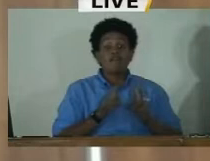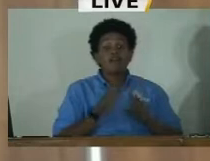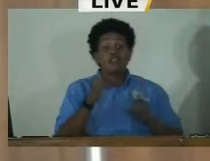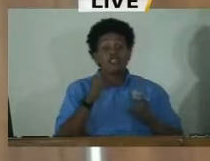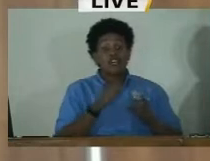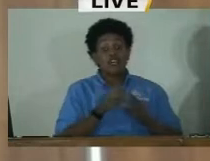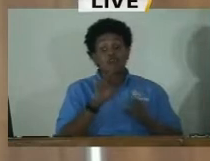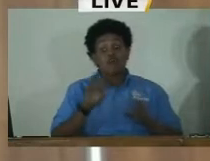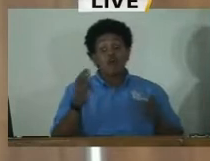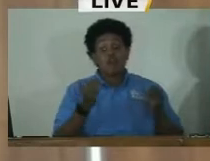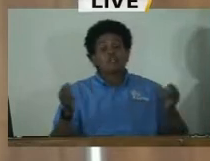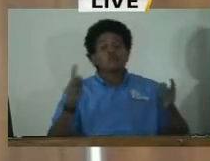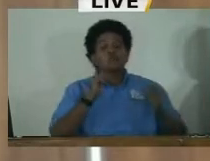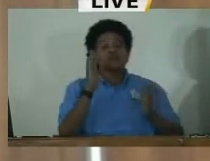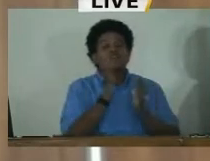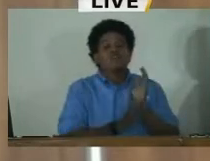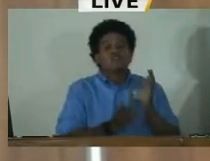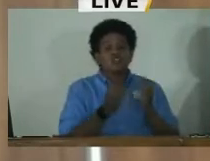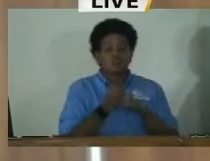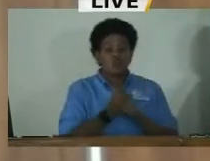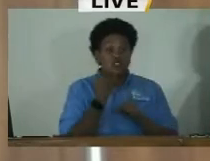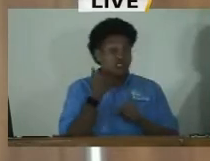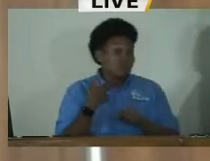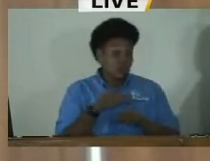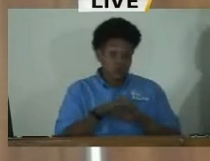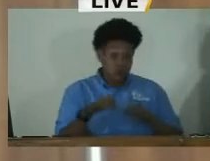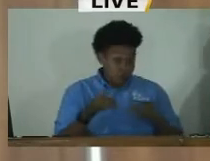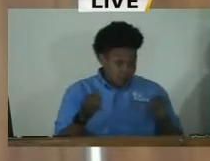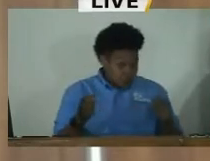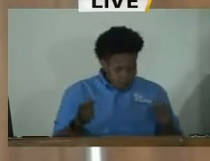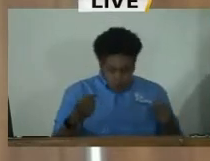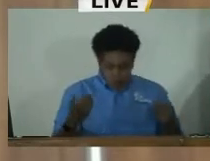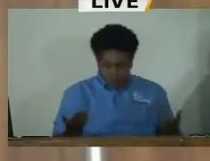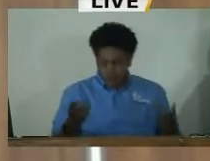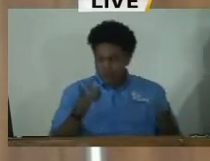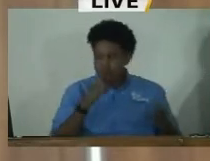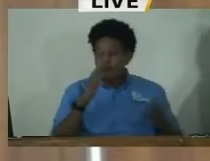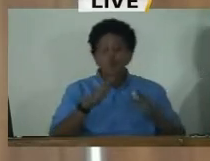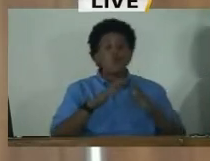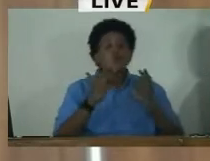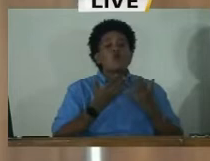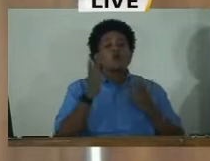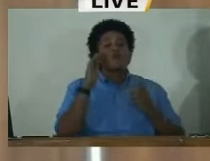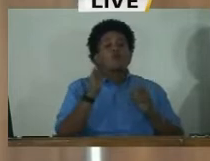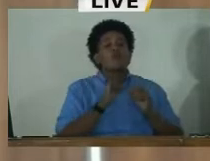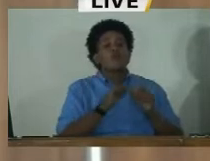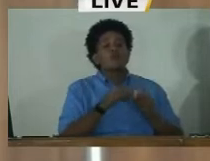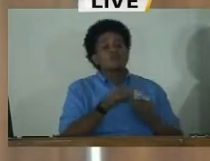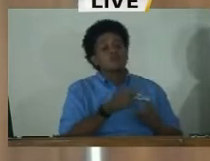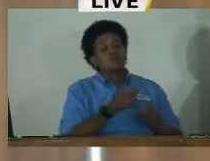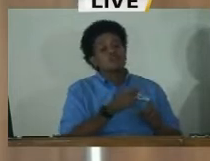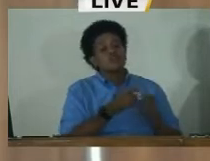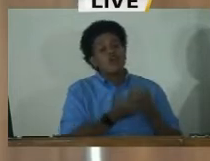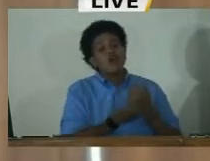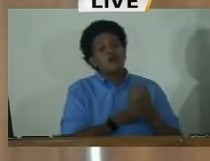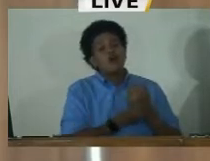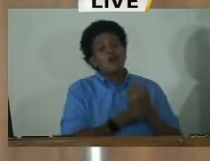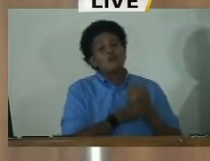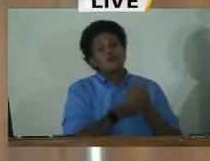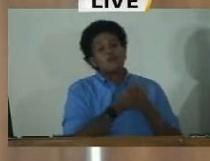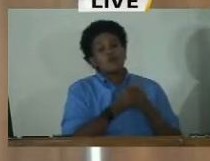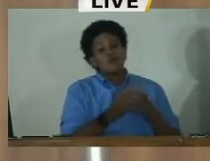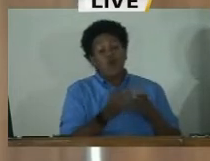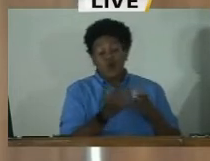raw materials to the finished goods. If we do not do that, the rest of the world will continue to imitate us without